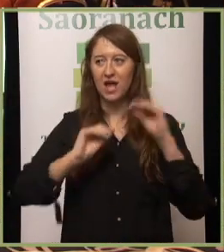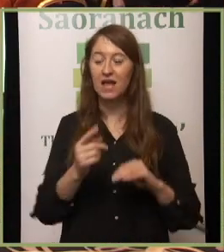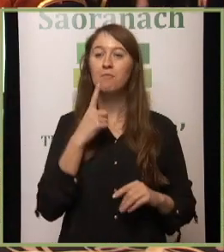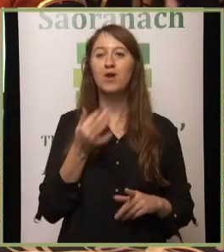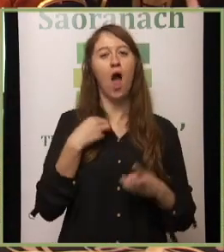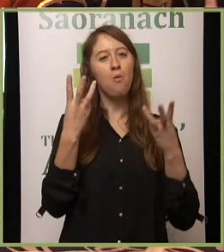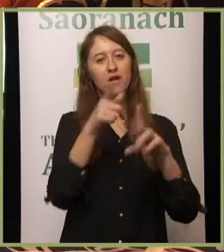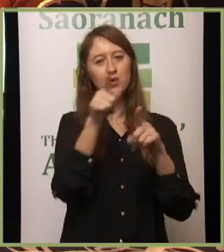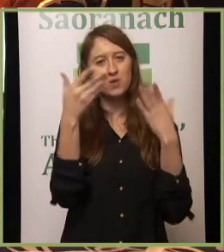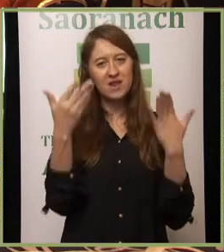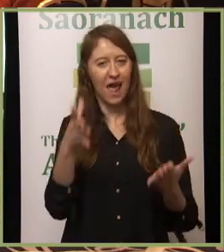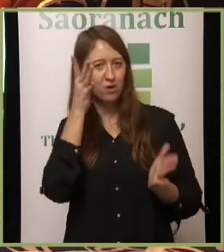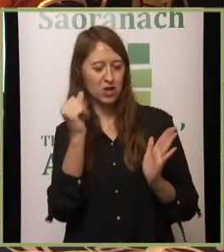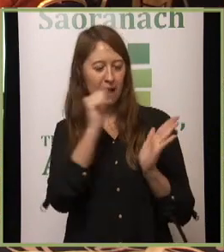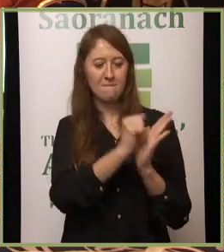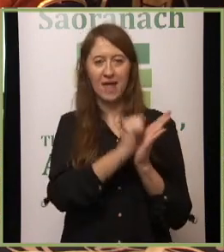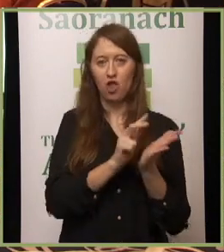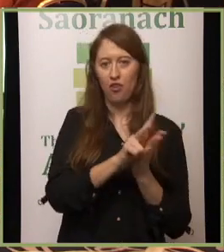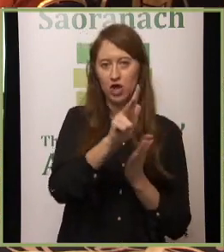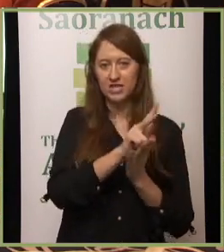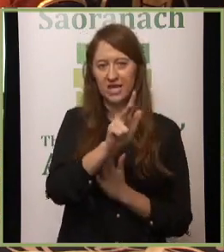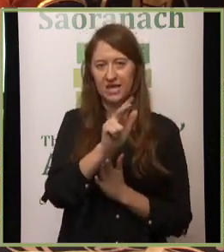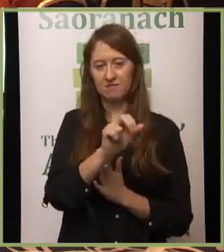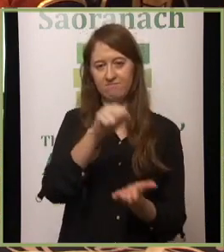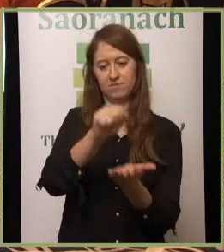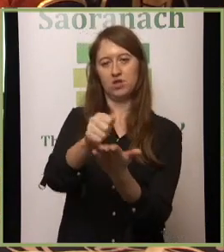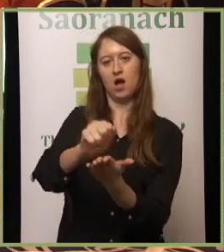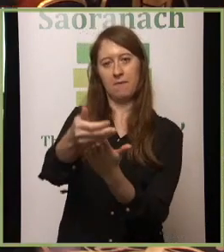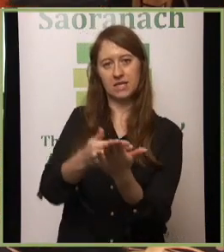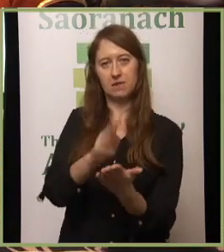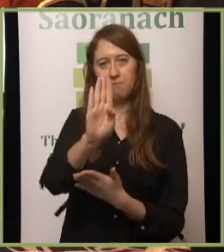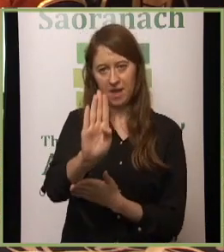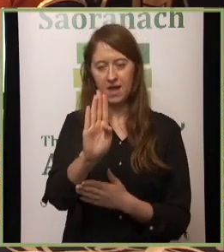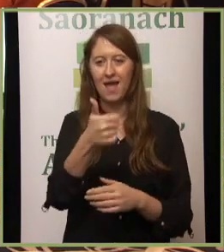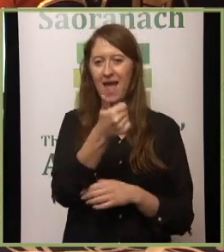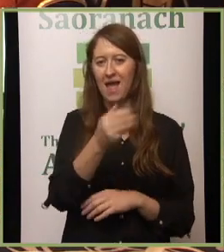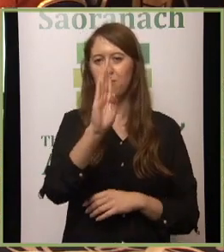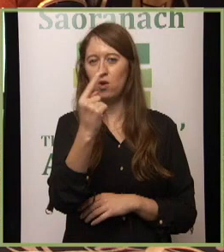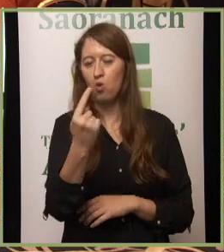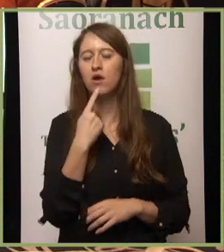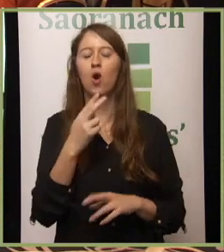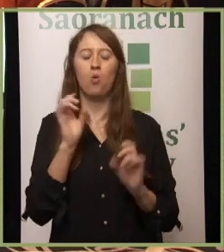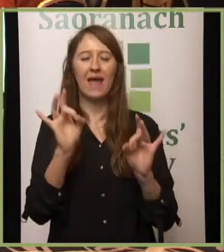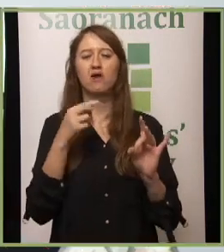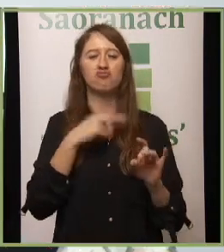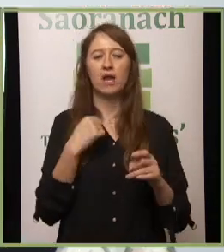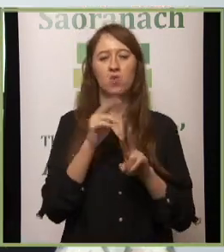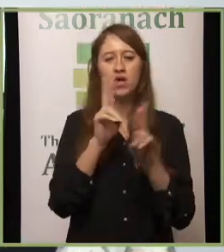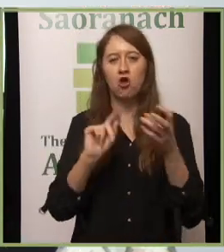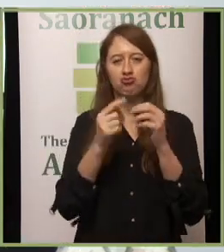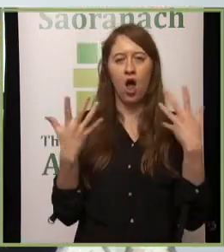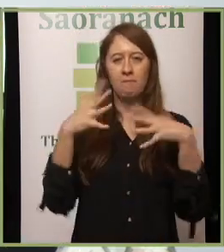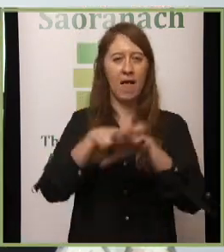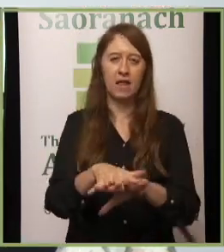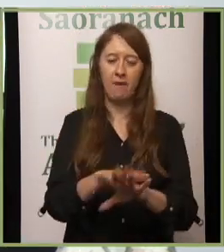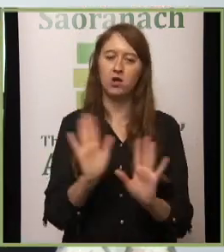B, we'll go back to AB1, and we're just not going to try and amalgamate it with AC2.